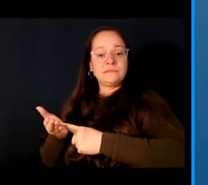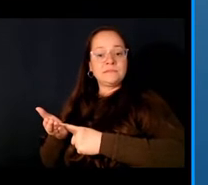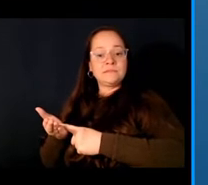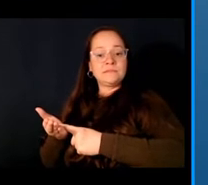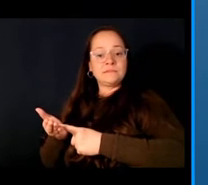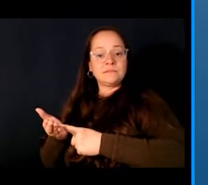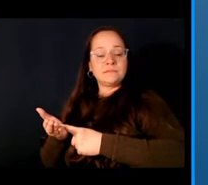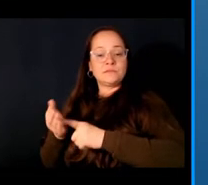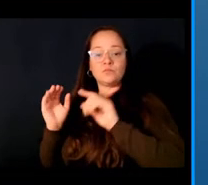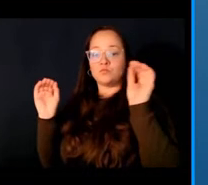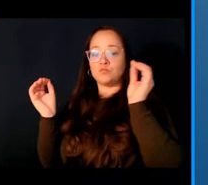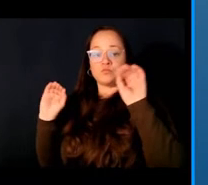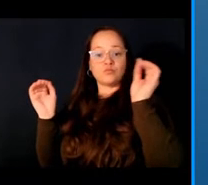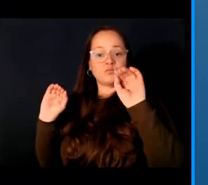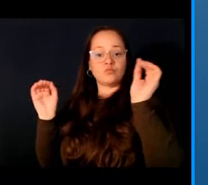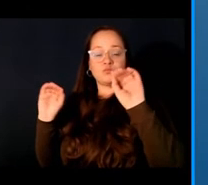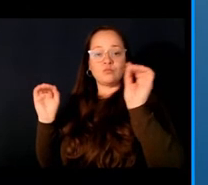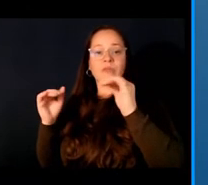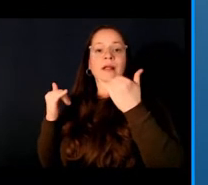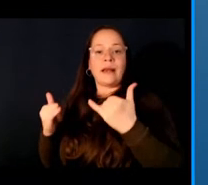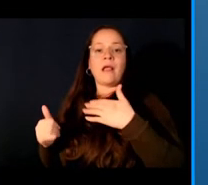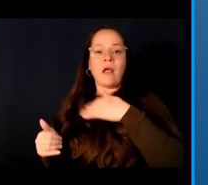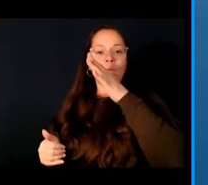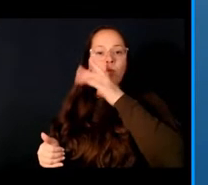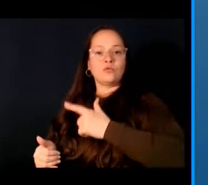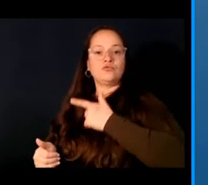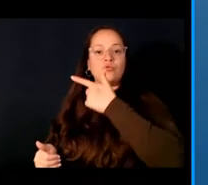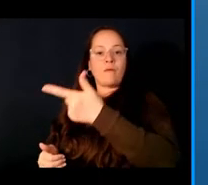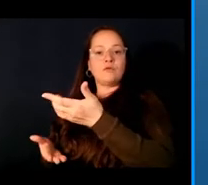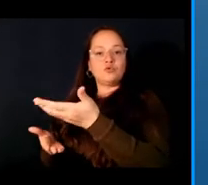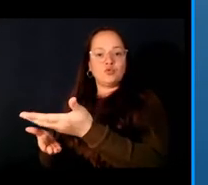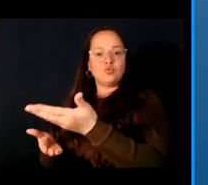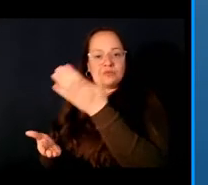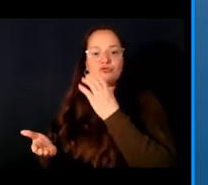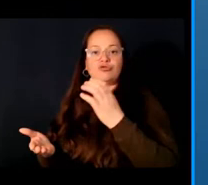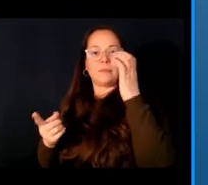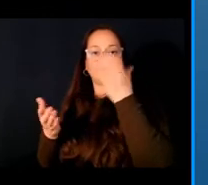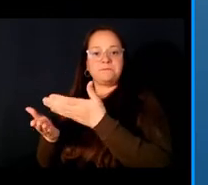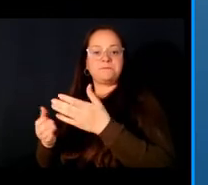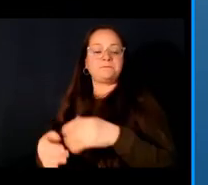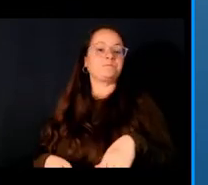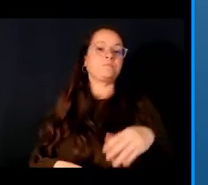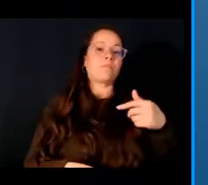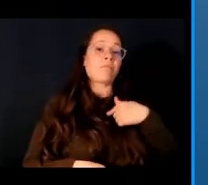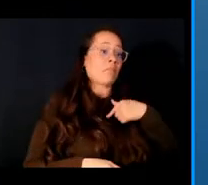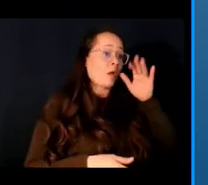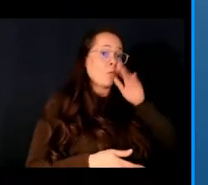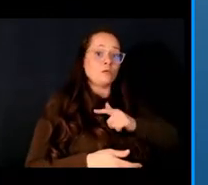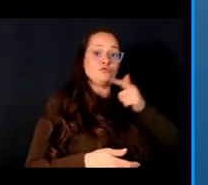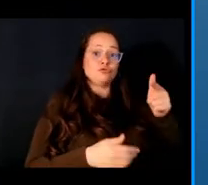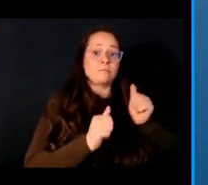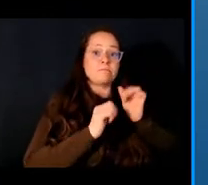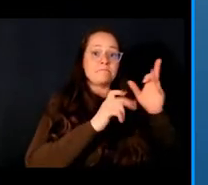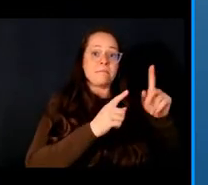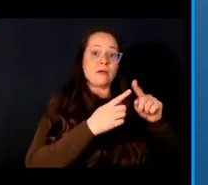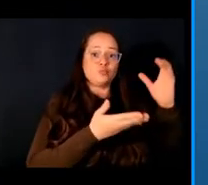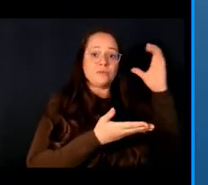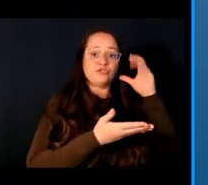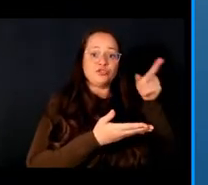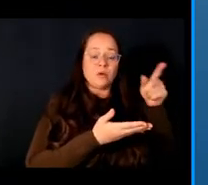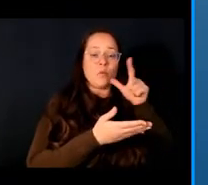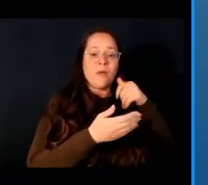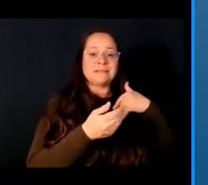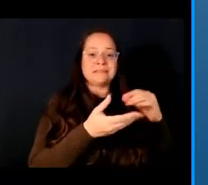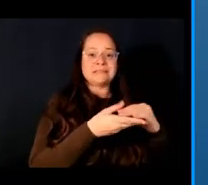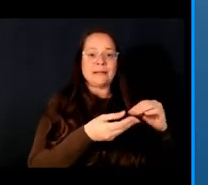hearing and seeing none now I will turn it over to coach air Moore and I'm going to turn it back over to our chair who has a statement he